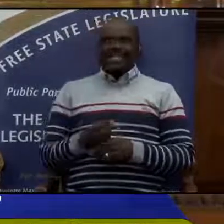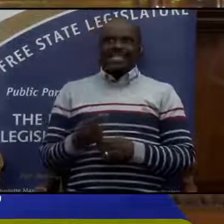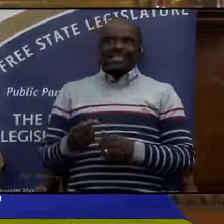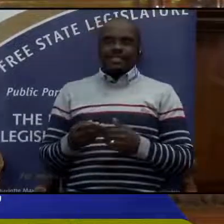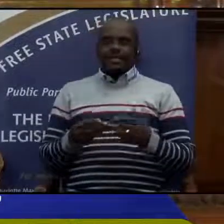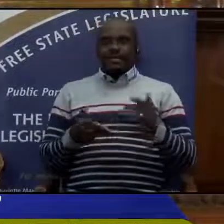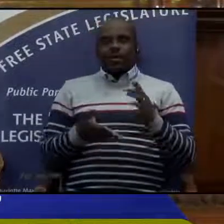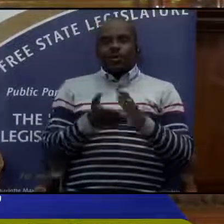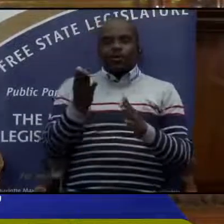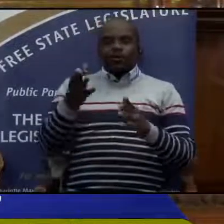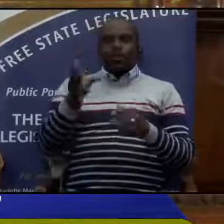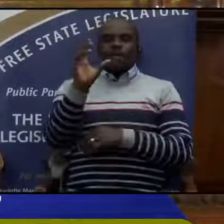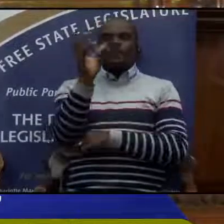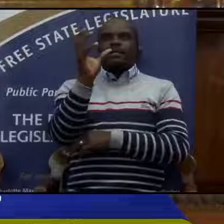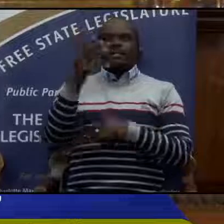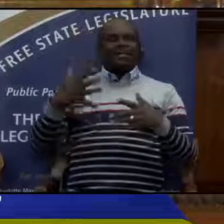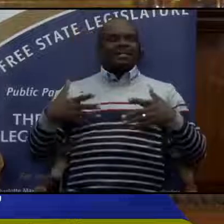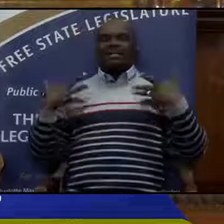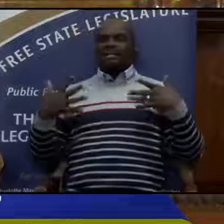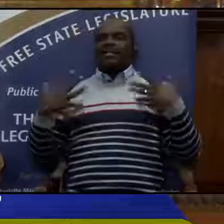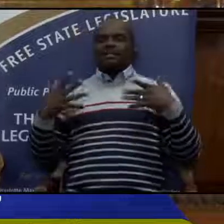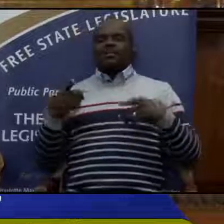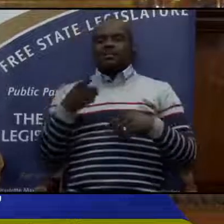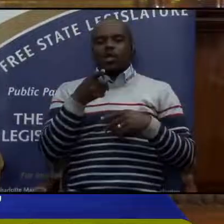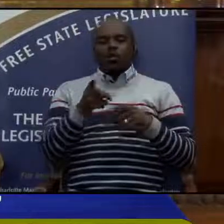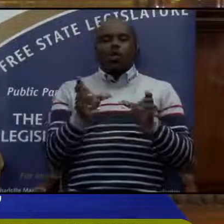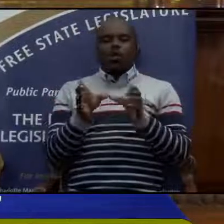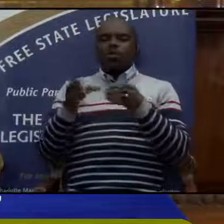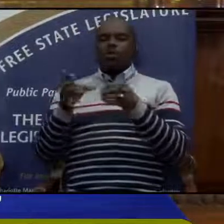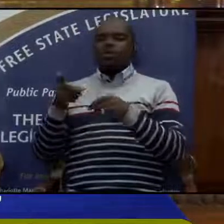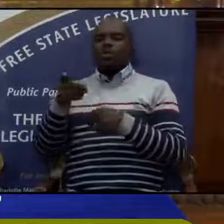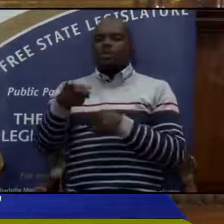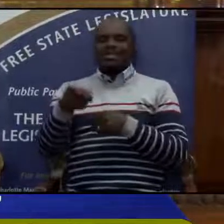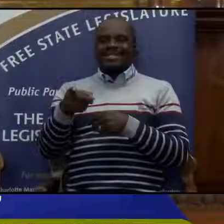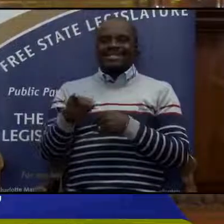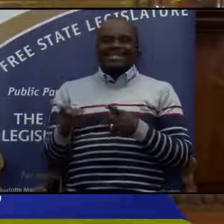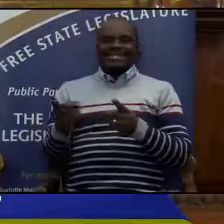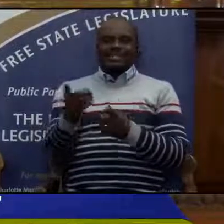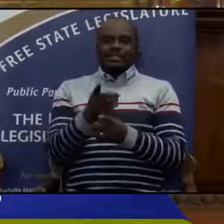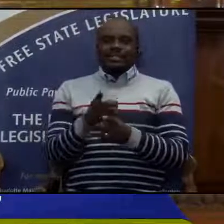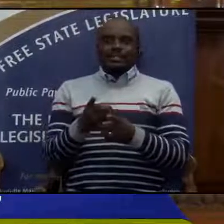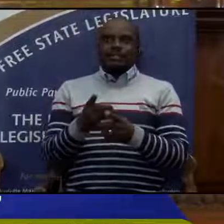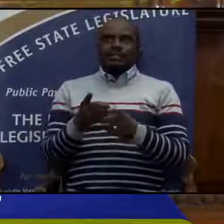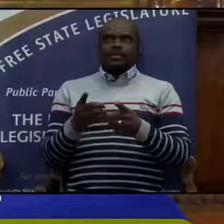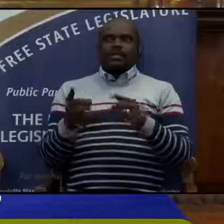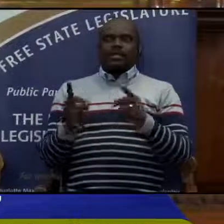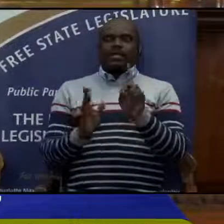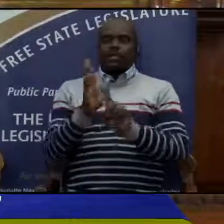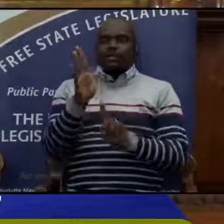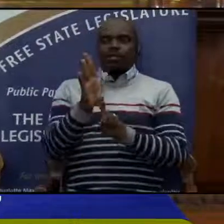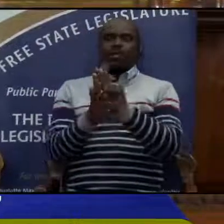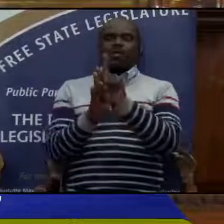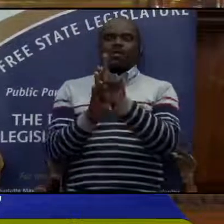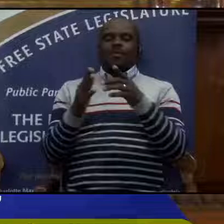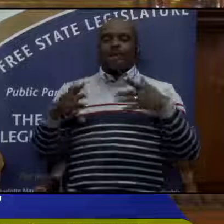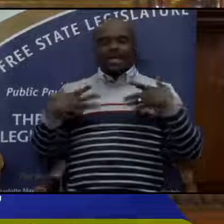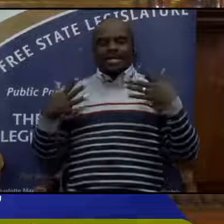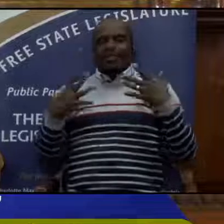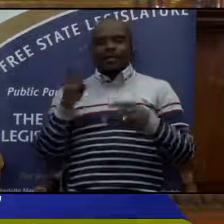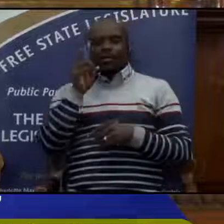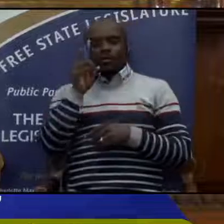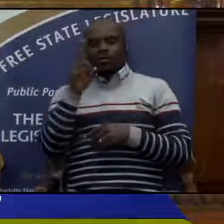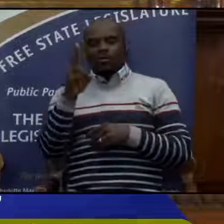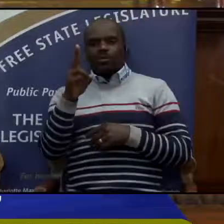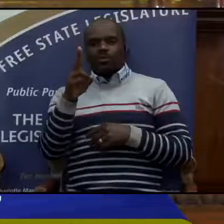hao e hlahlwa on the district development model. We are also beginning to see the positive results of EXCO